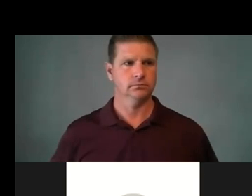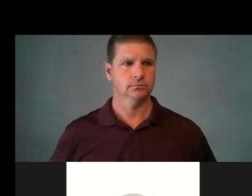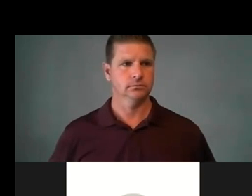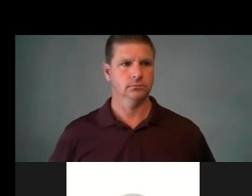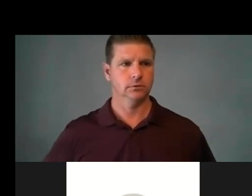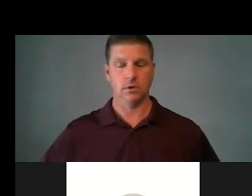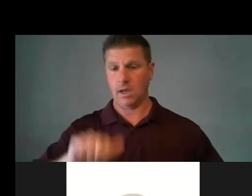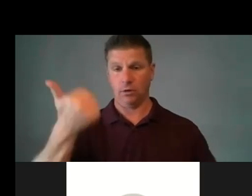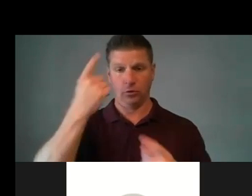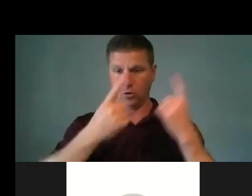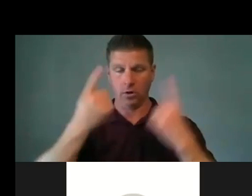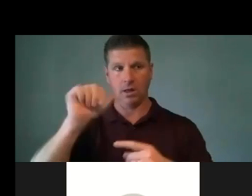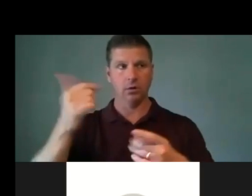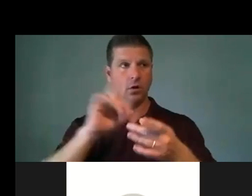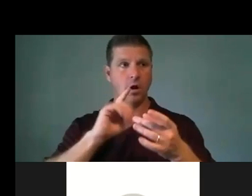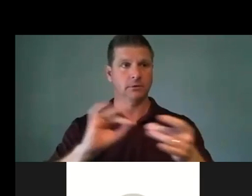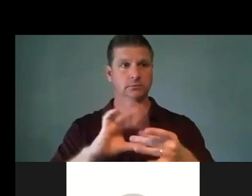Any other thoughts, any other comments or questions?